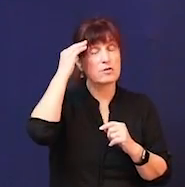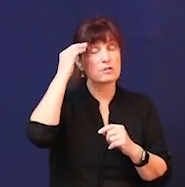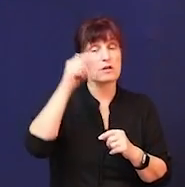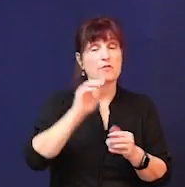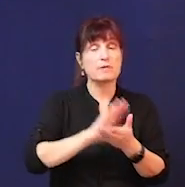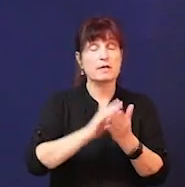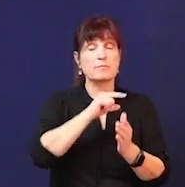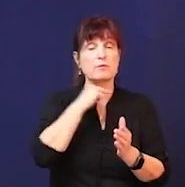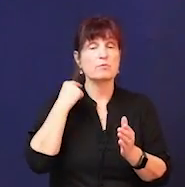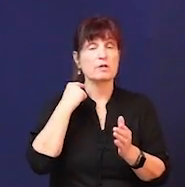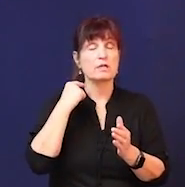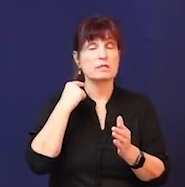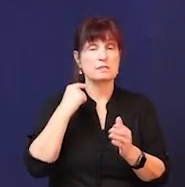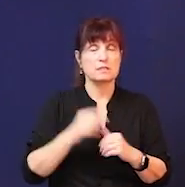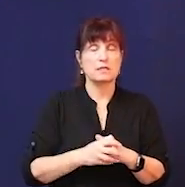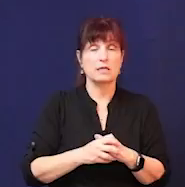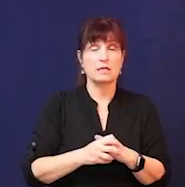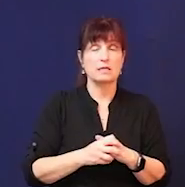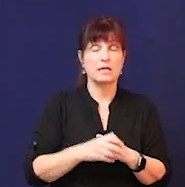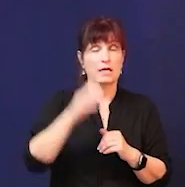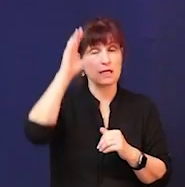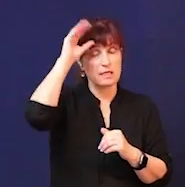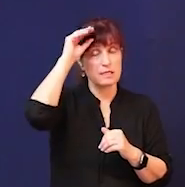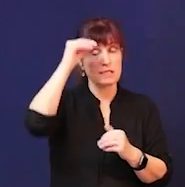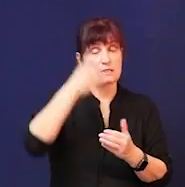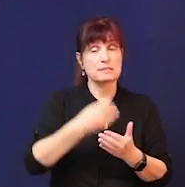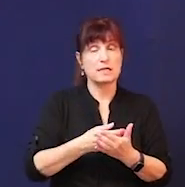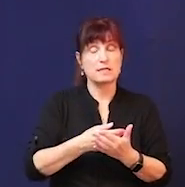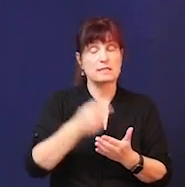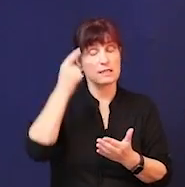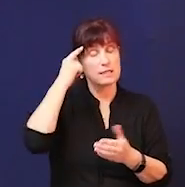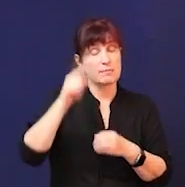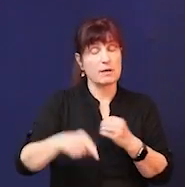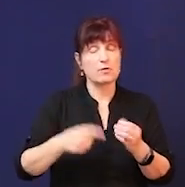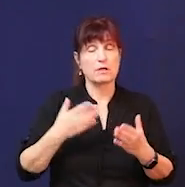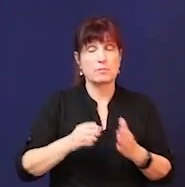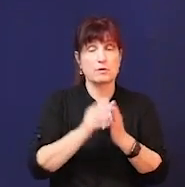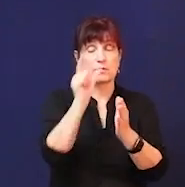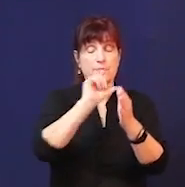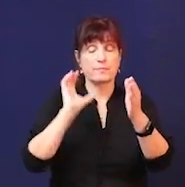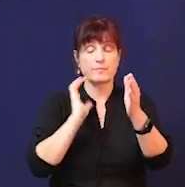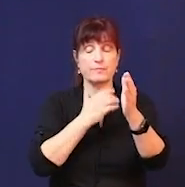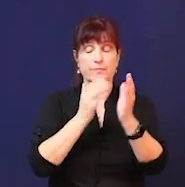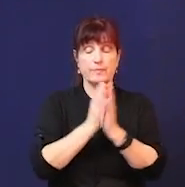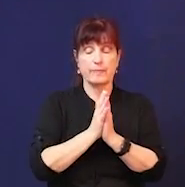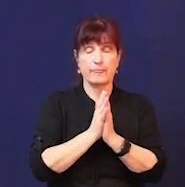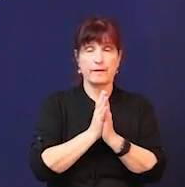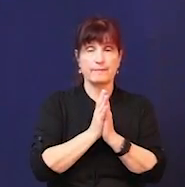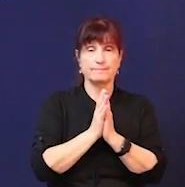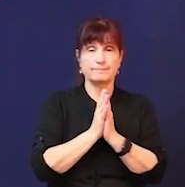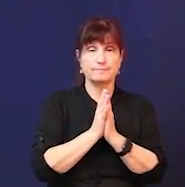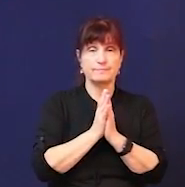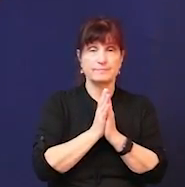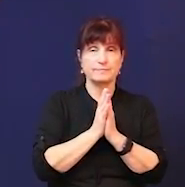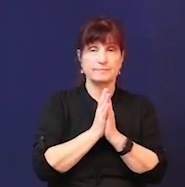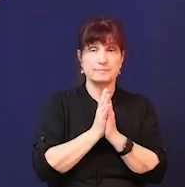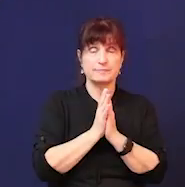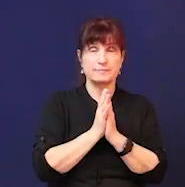and encouragement to respond to a life of ministry and service, we pray to the Lord. Lord, hear our